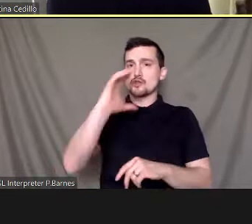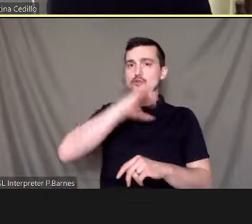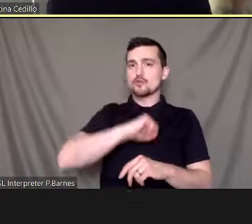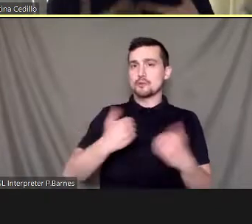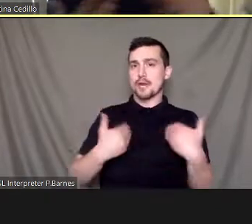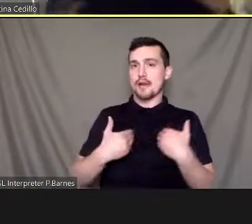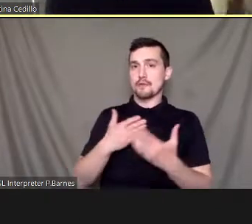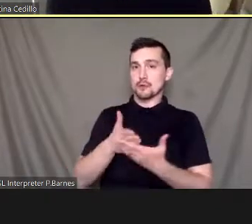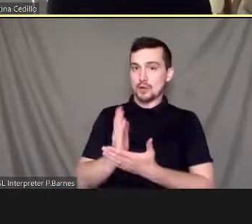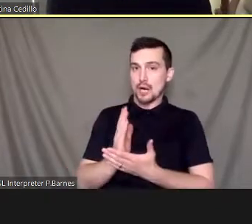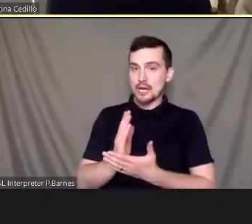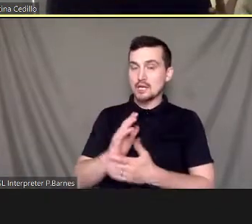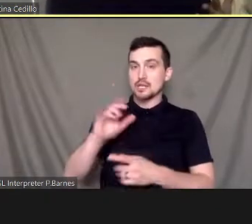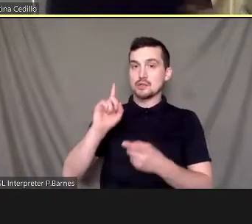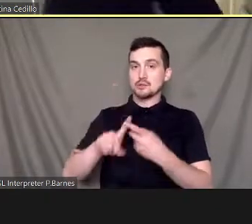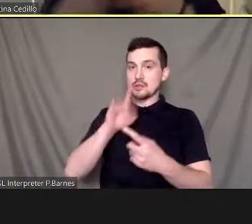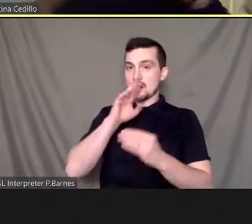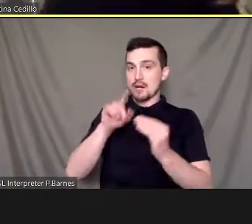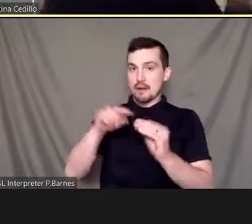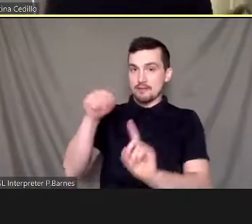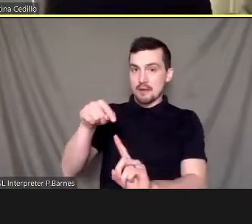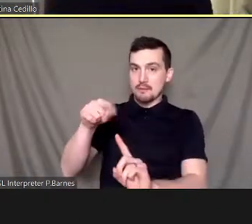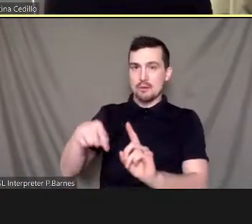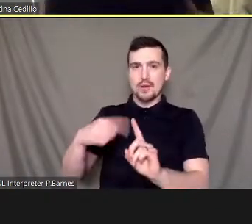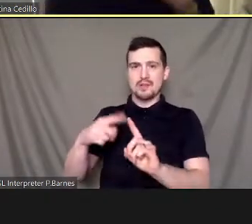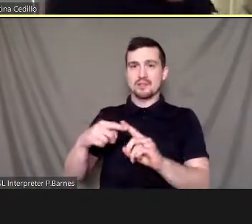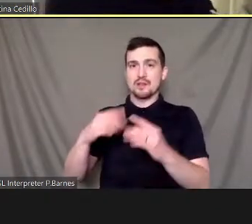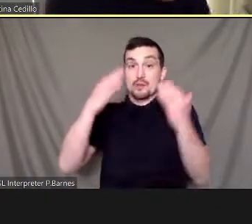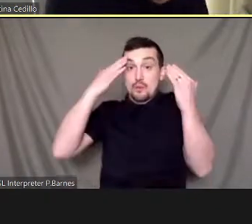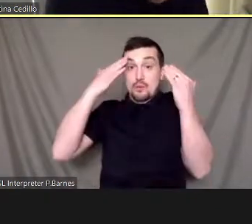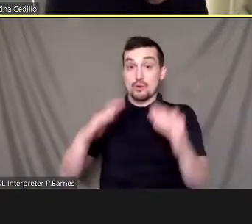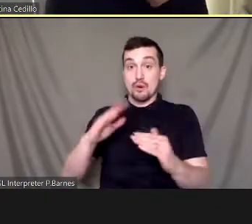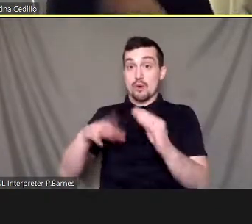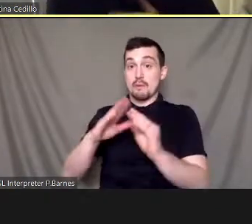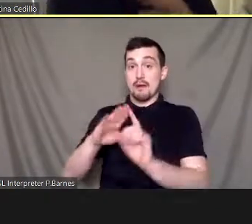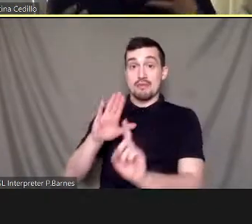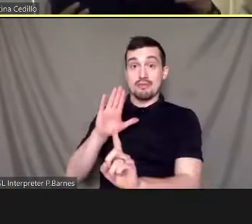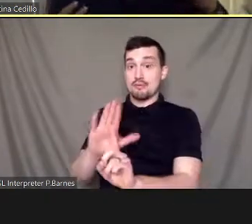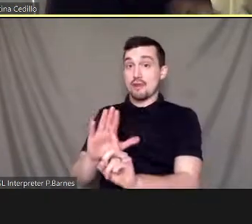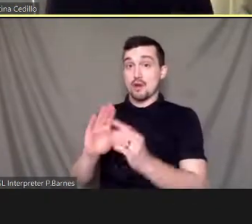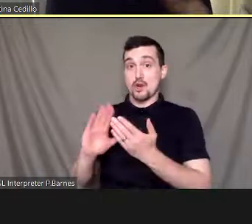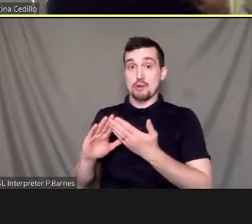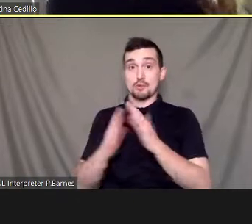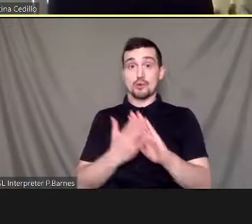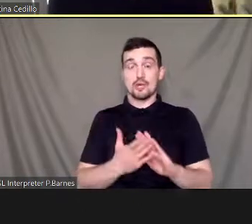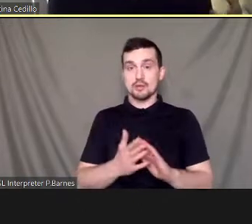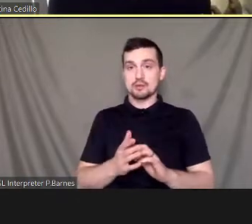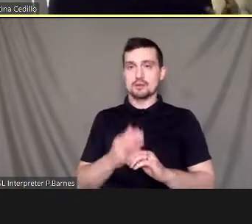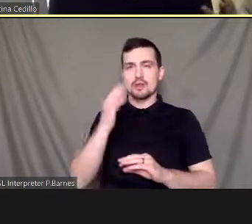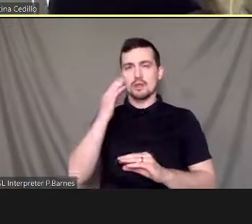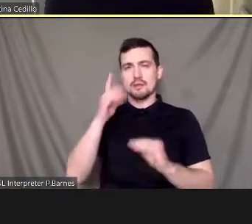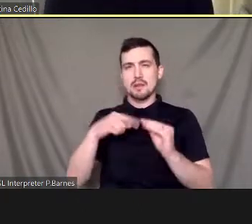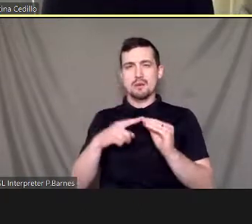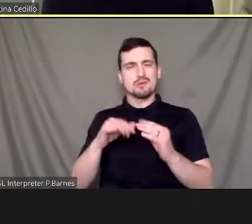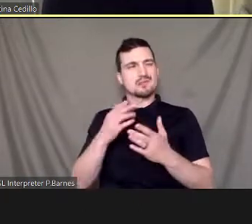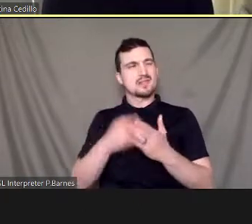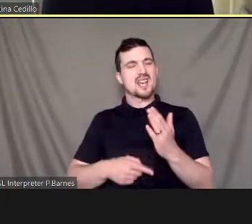them when you don't know them, when you don't know anything about their communities. And so think about what that